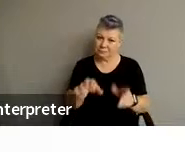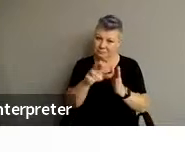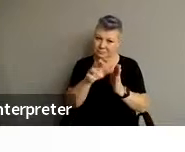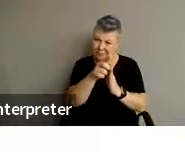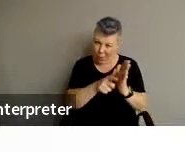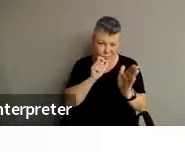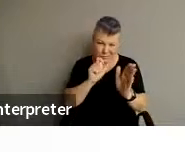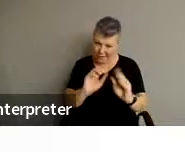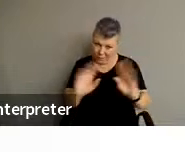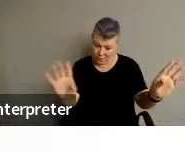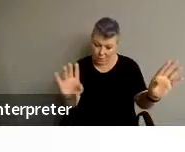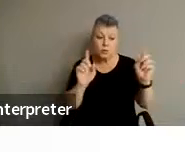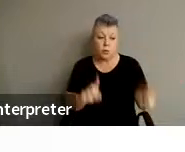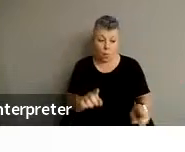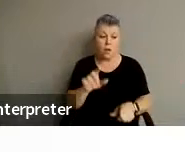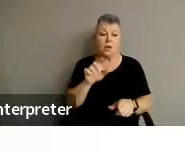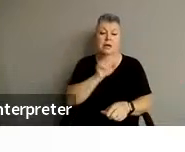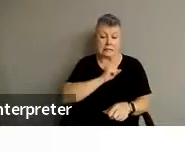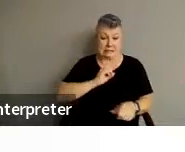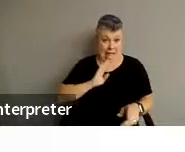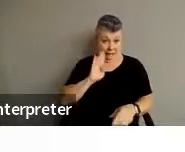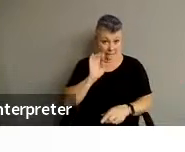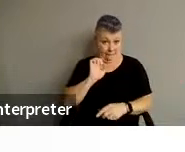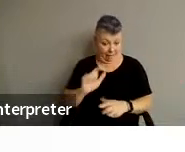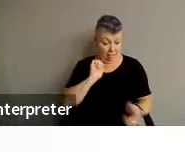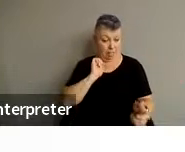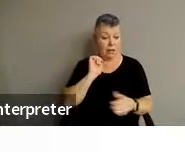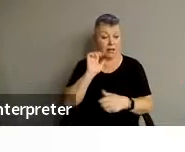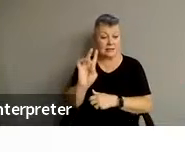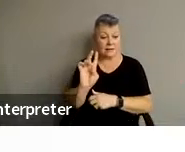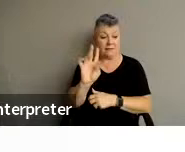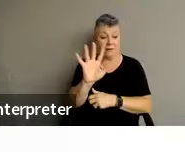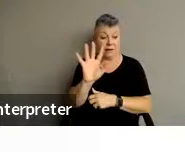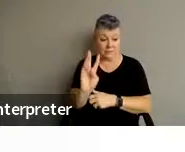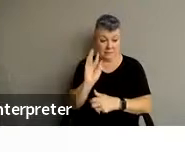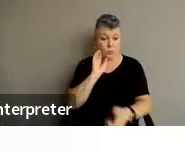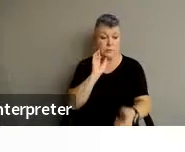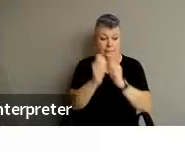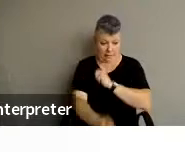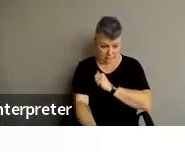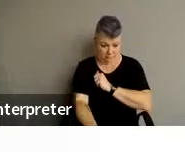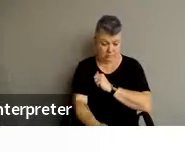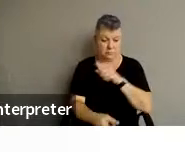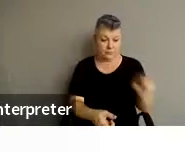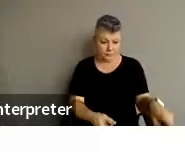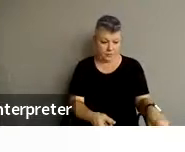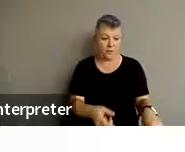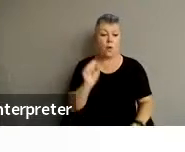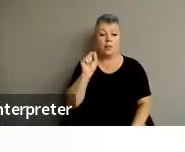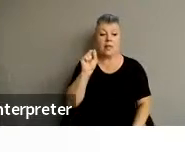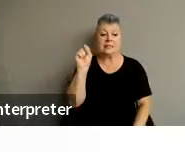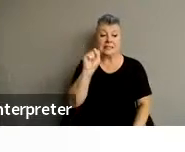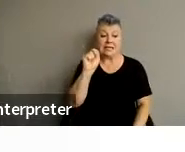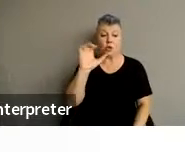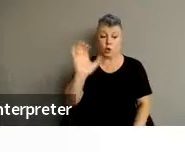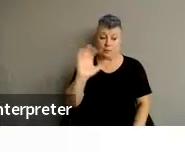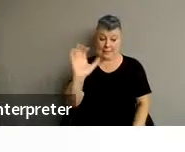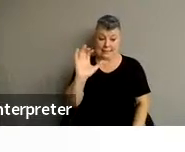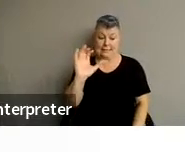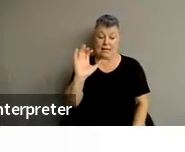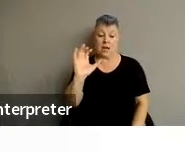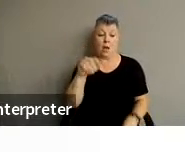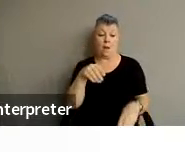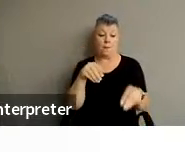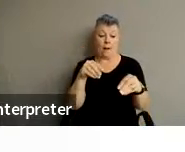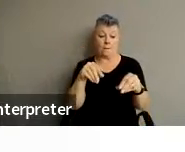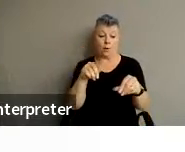of the confusion that was contained within Senate Bill 190. And so I'll let you read the slide.